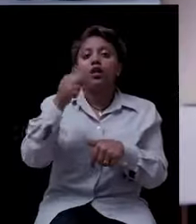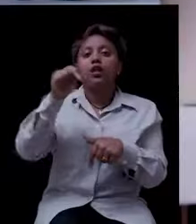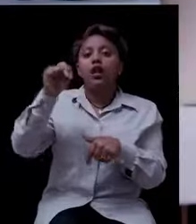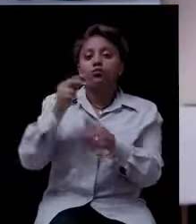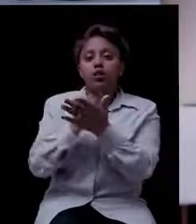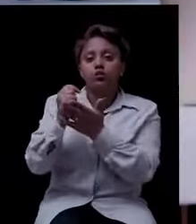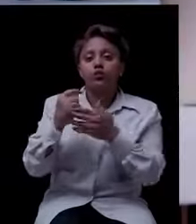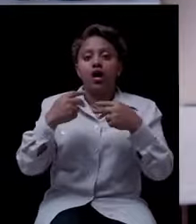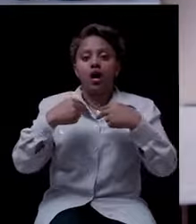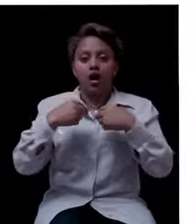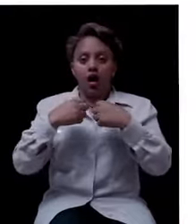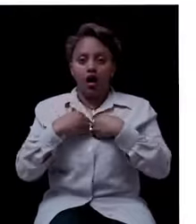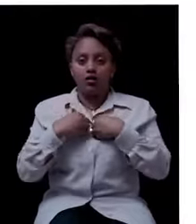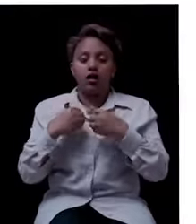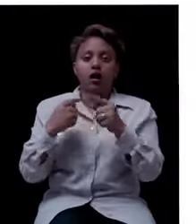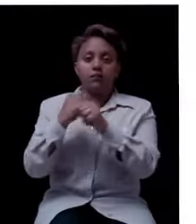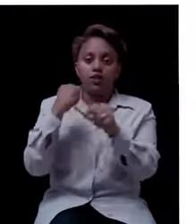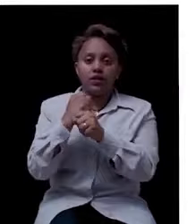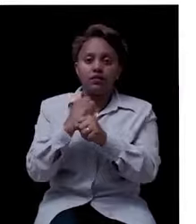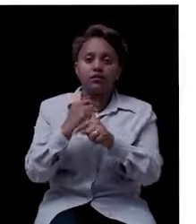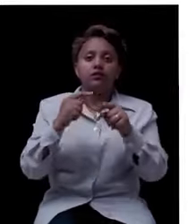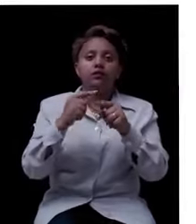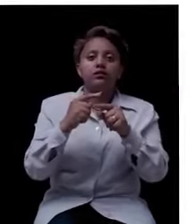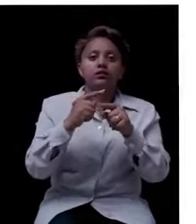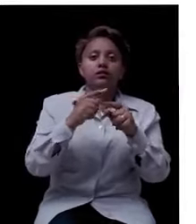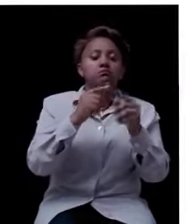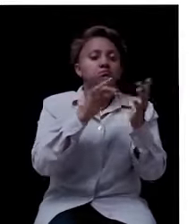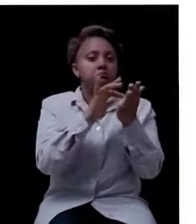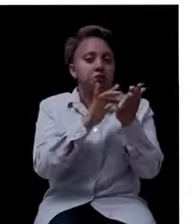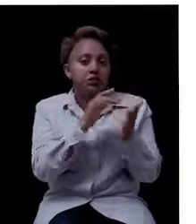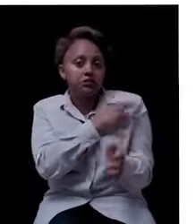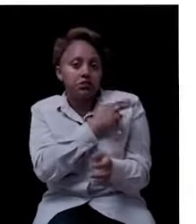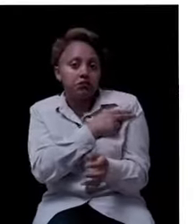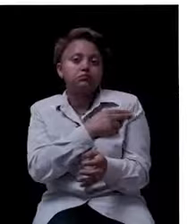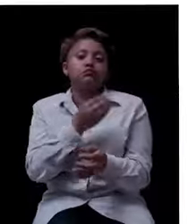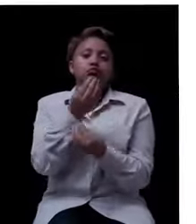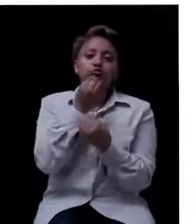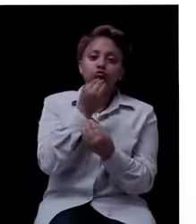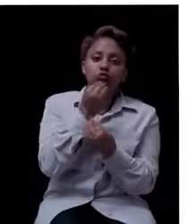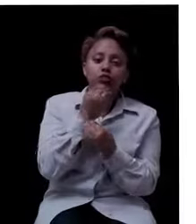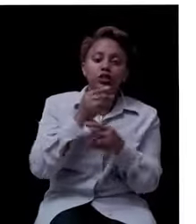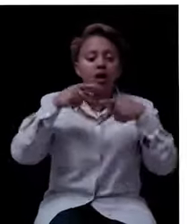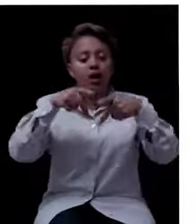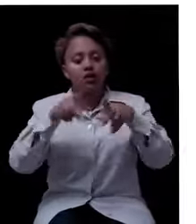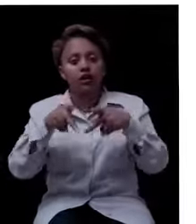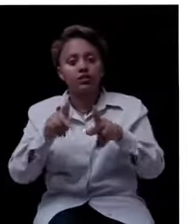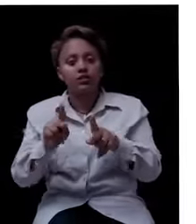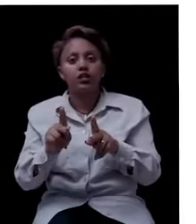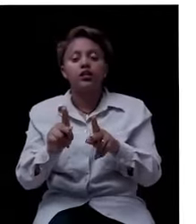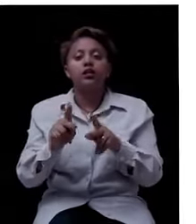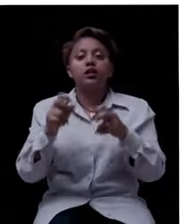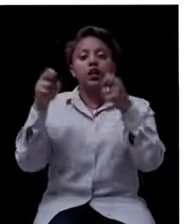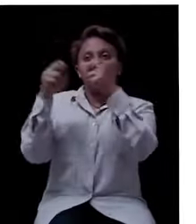of areas, ranging from medicine, food, agriculture, electronics, and